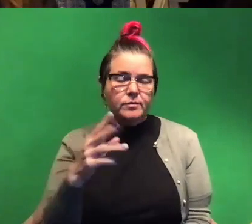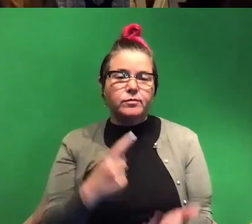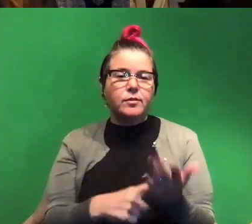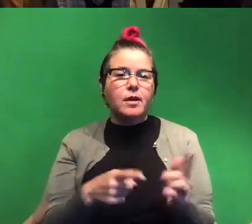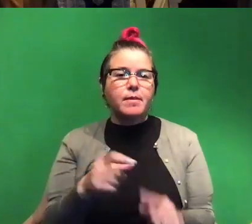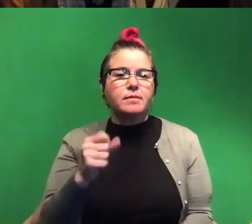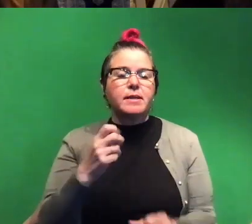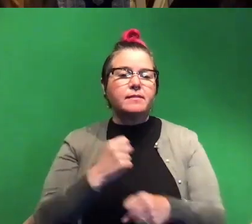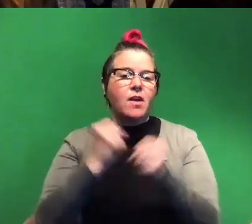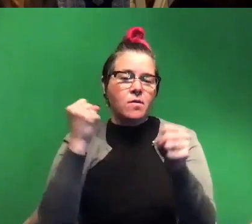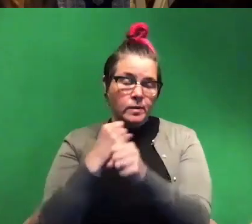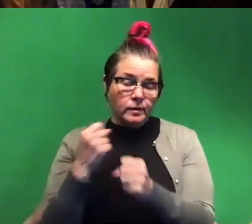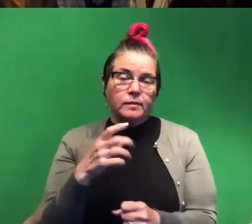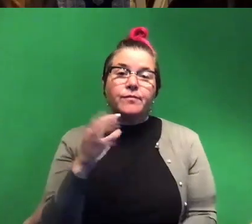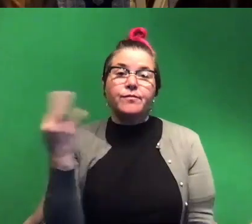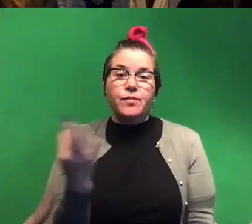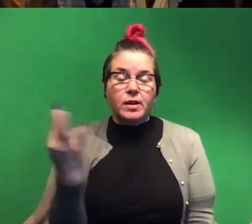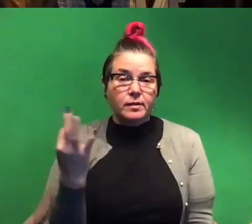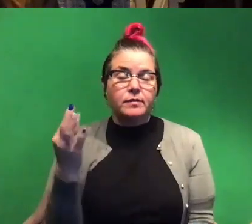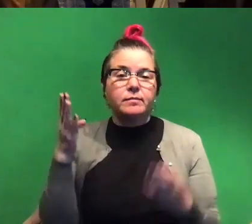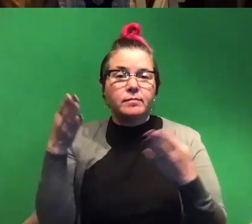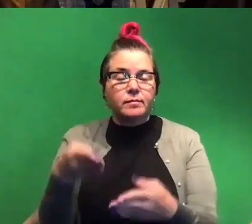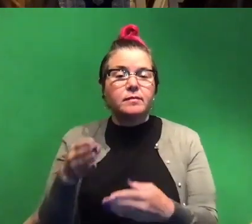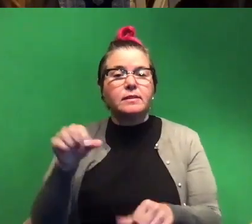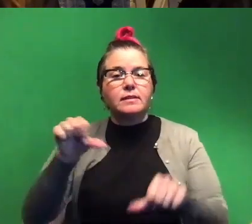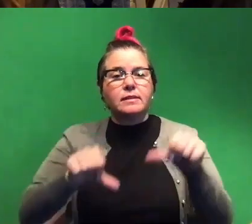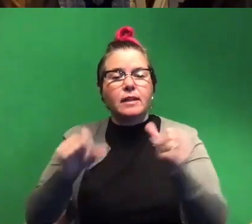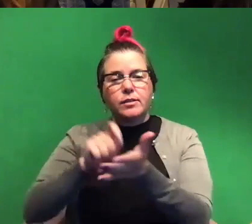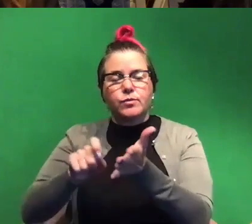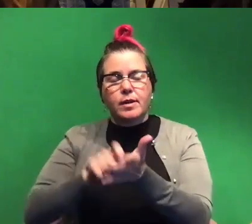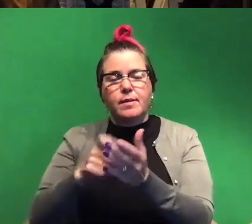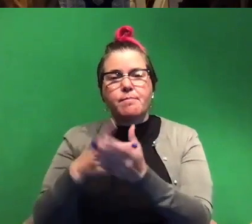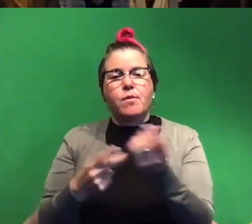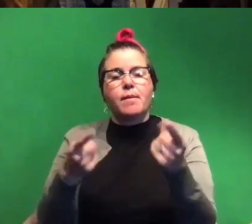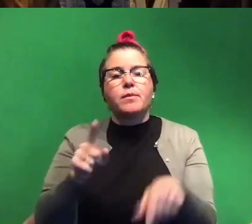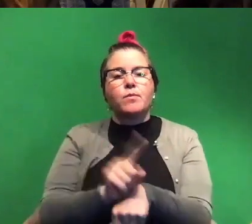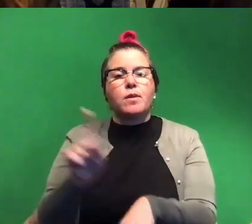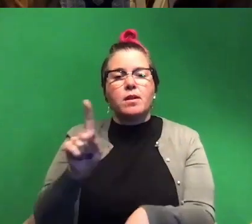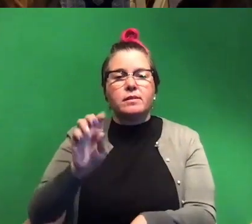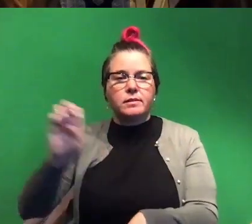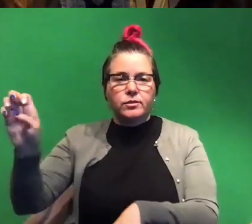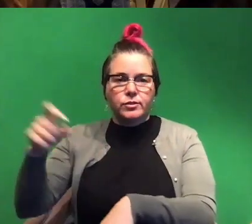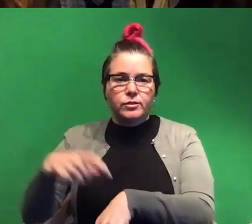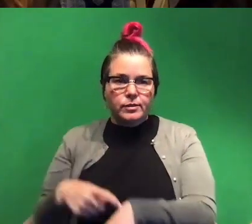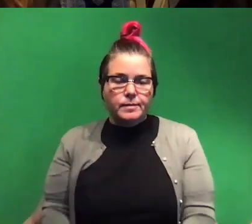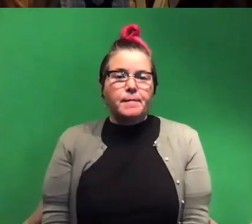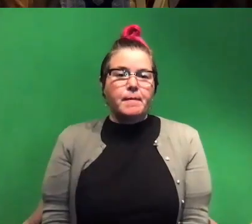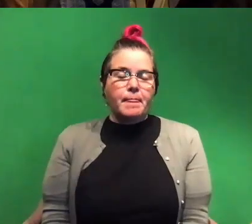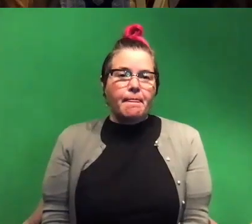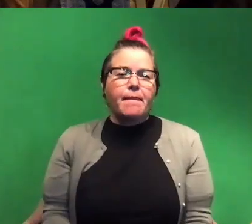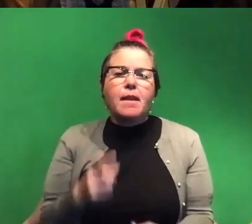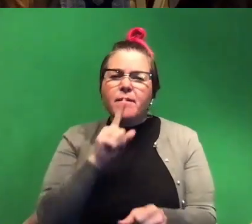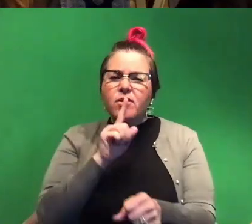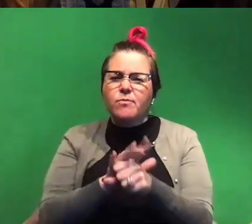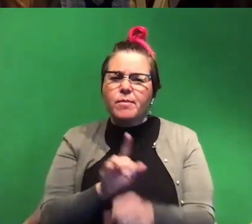space fireworks, and then Friday to talk about science writing, both happening at 1 p.m. Eastern. Let me confirm